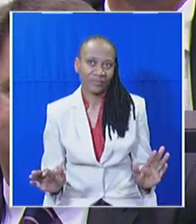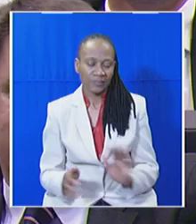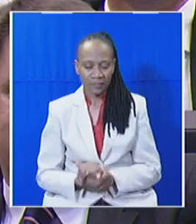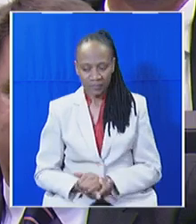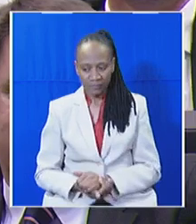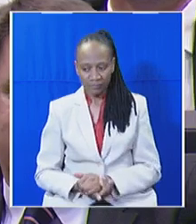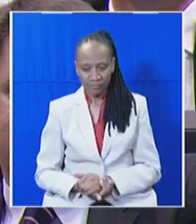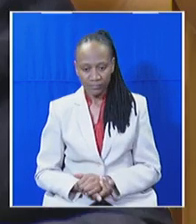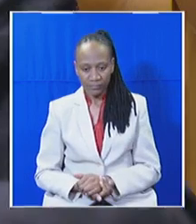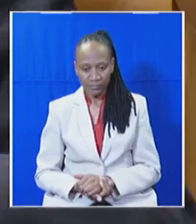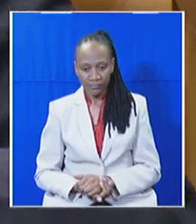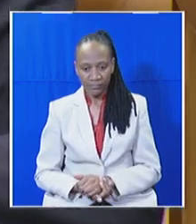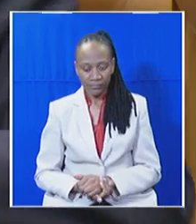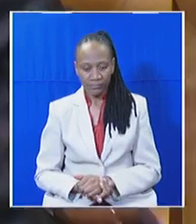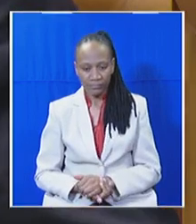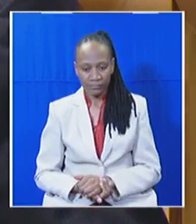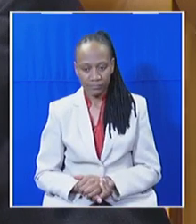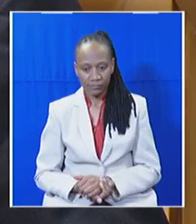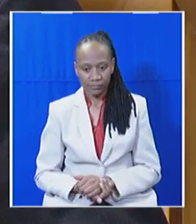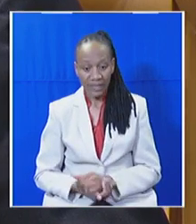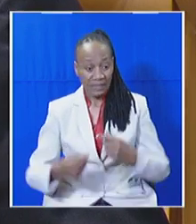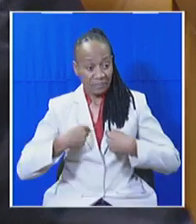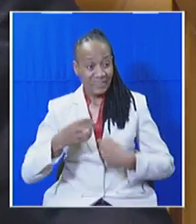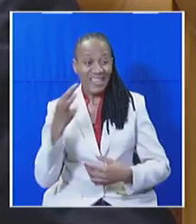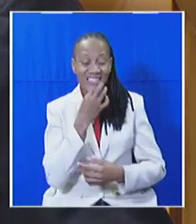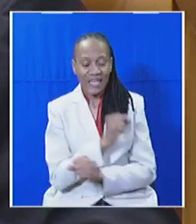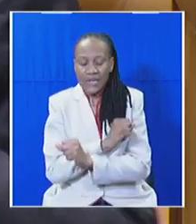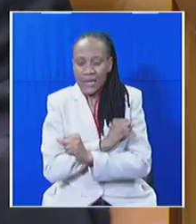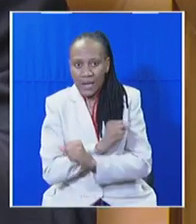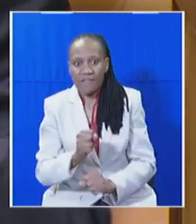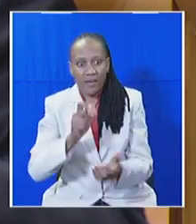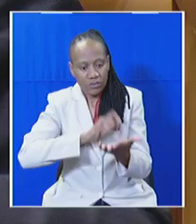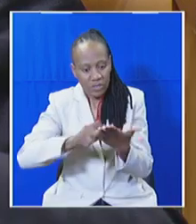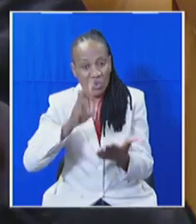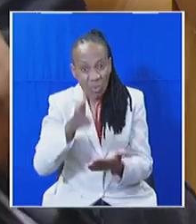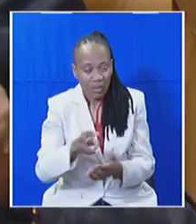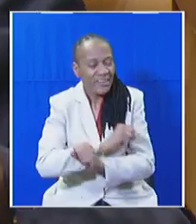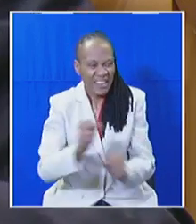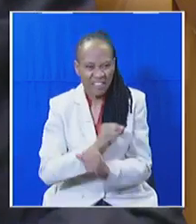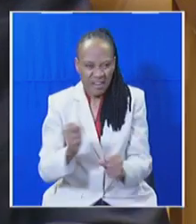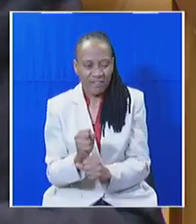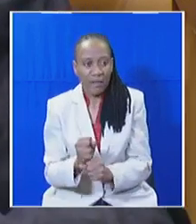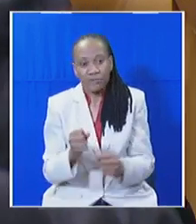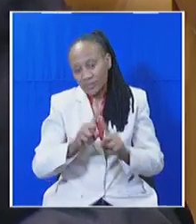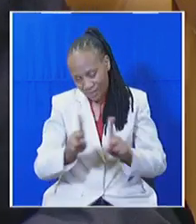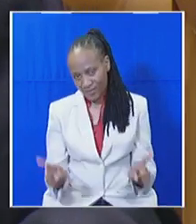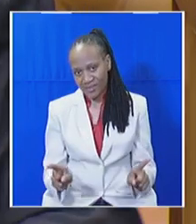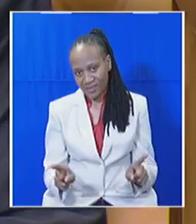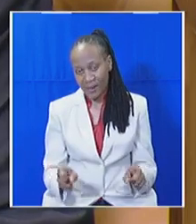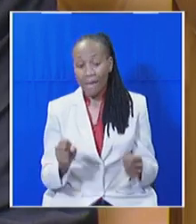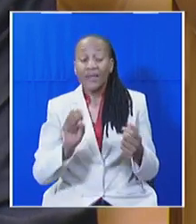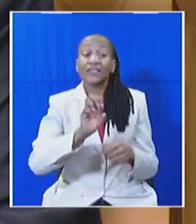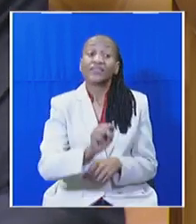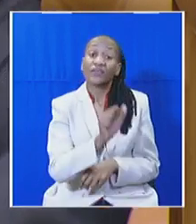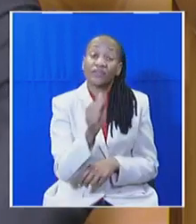unless we have expressly said we are not going to sign. That's a different matter. Other countries, South Africa